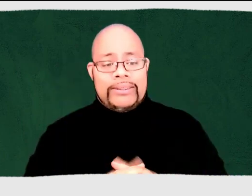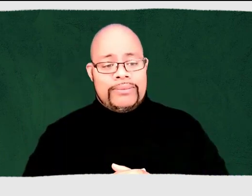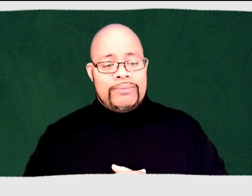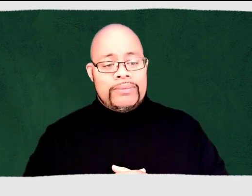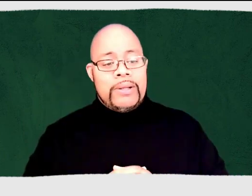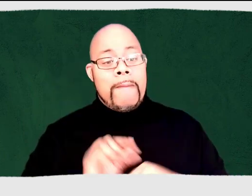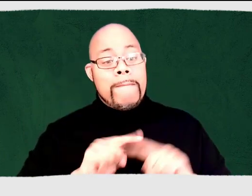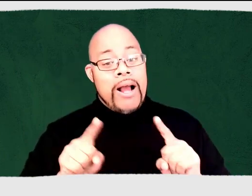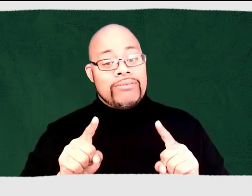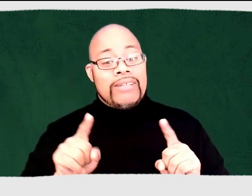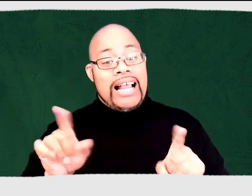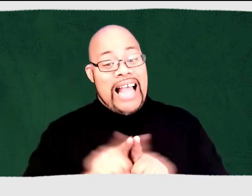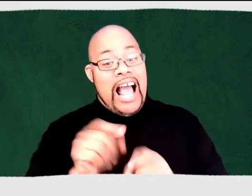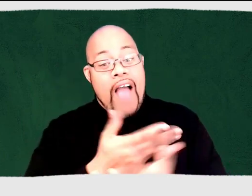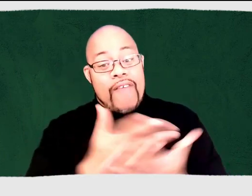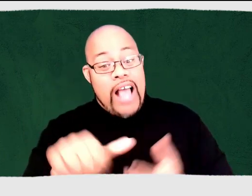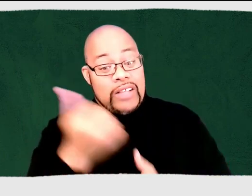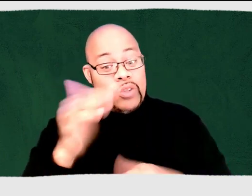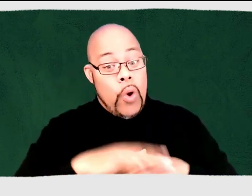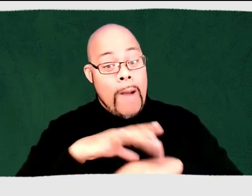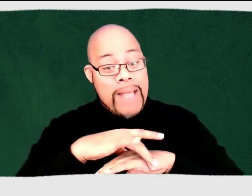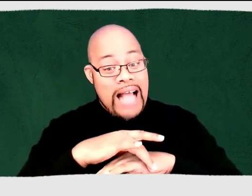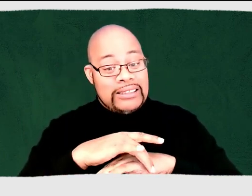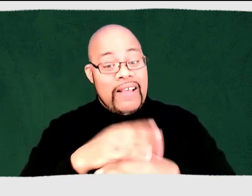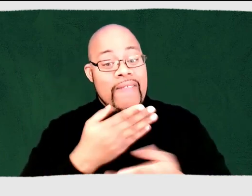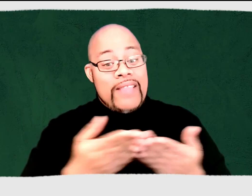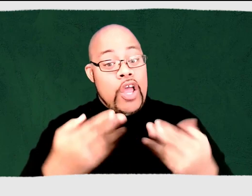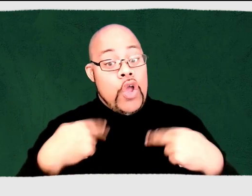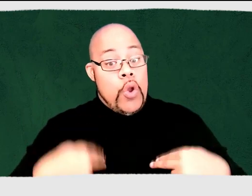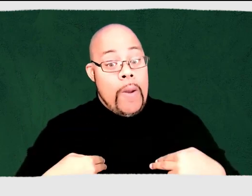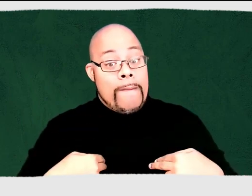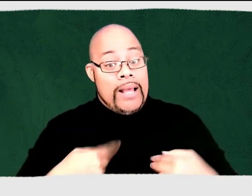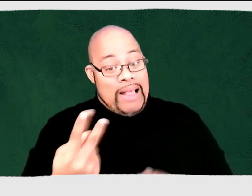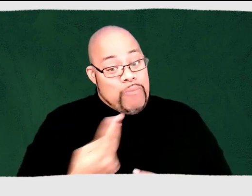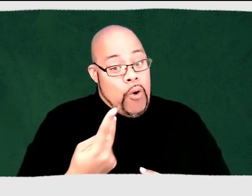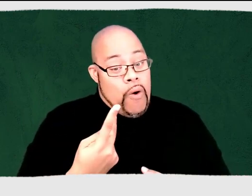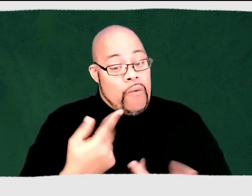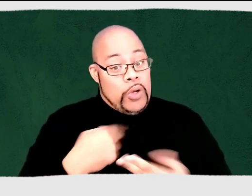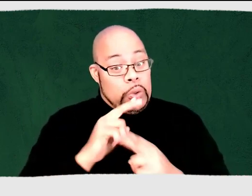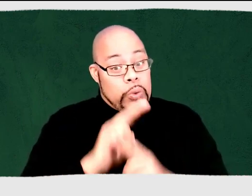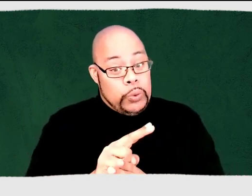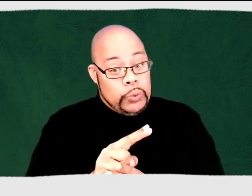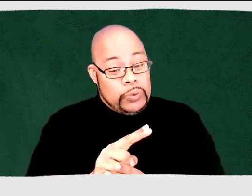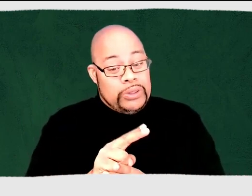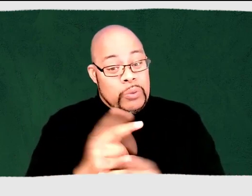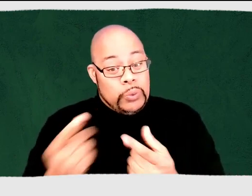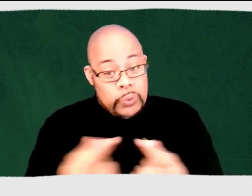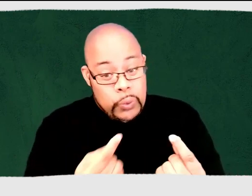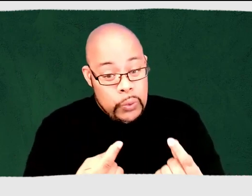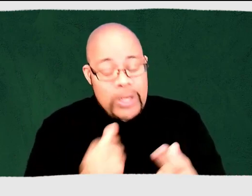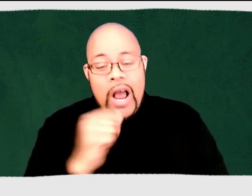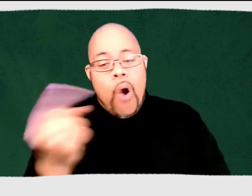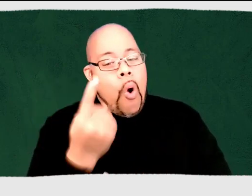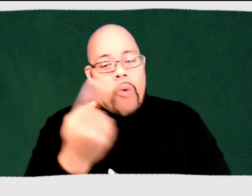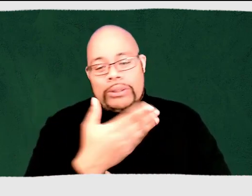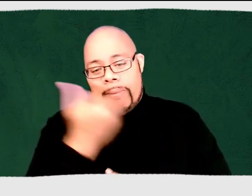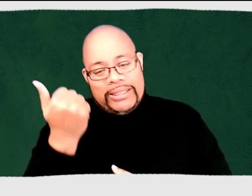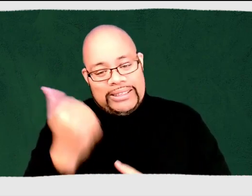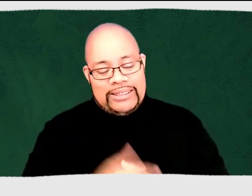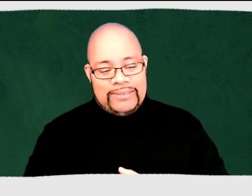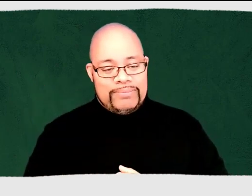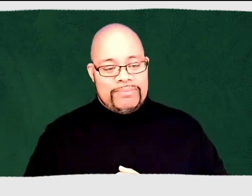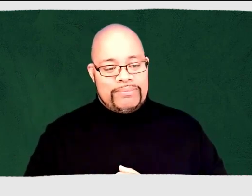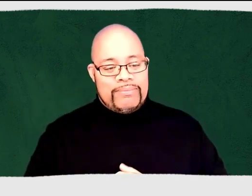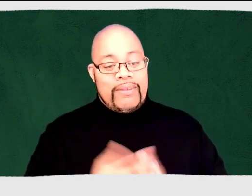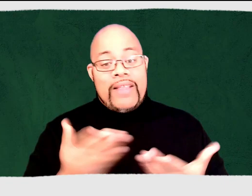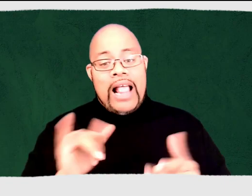just about everything on this planet, the things that human beings like you and I do to it isn't always the best. Things